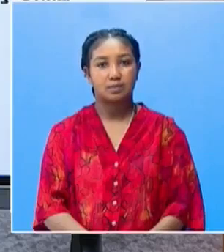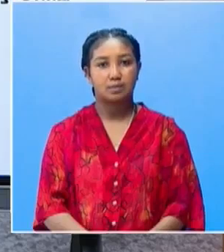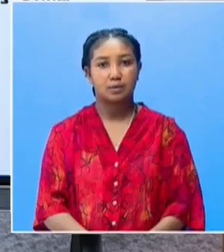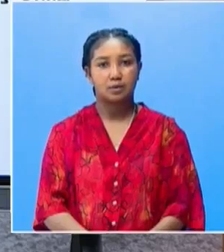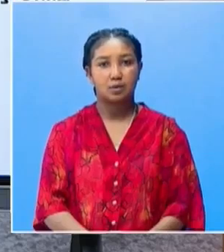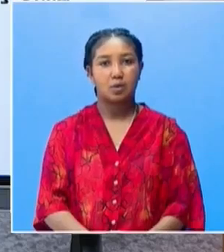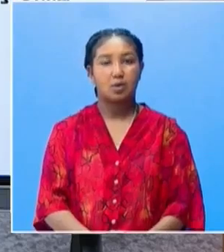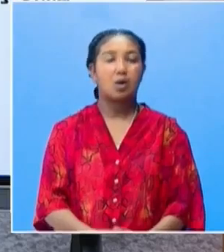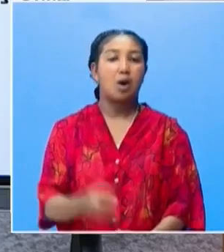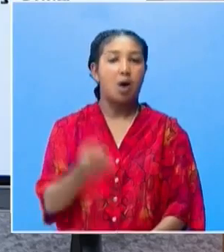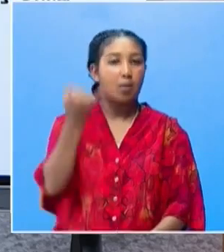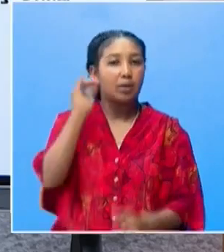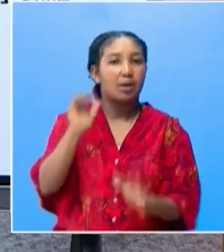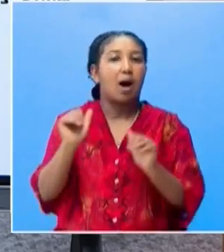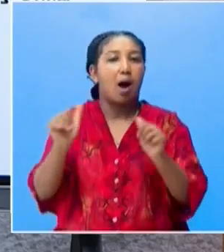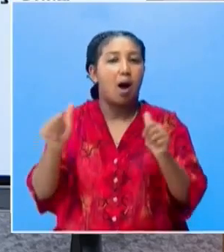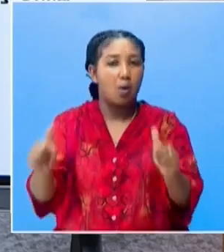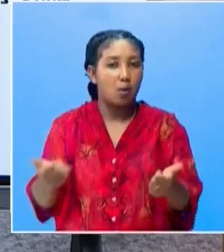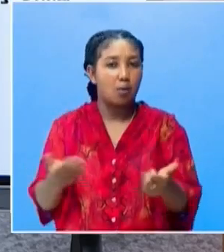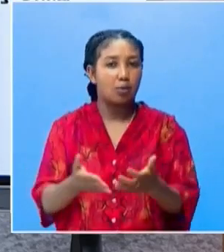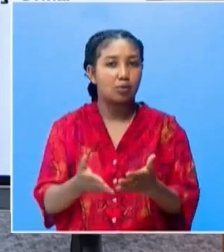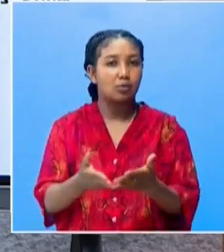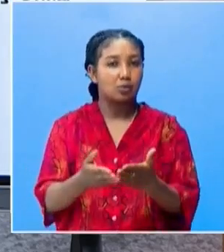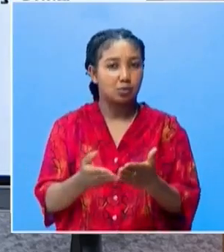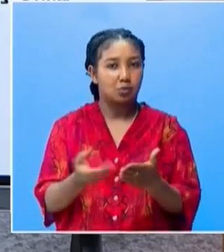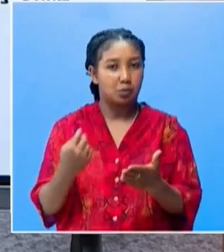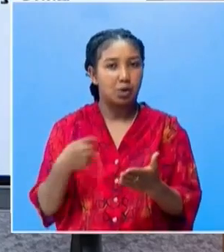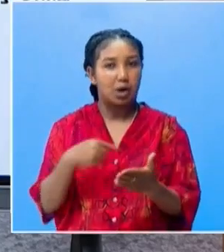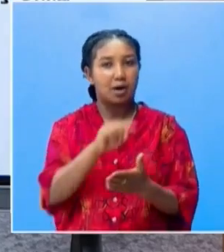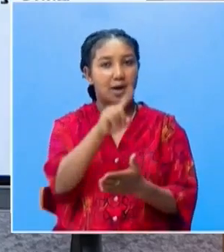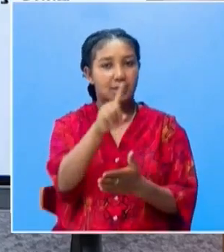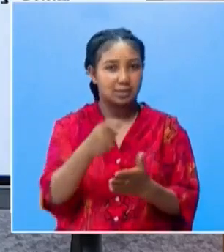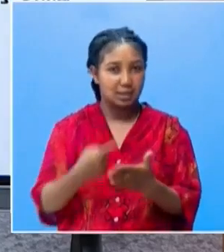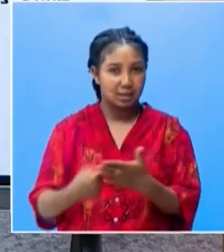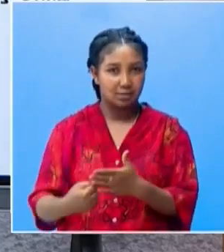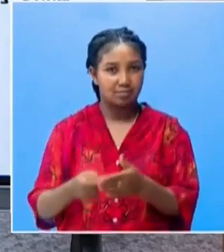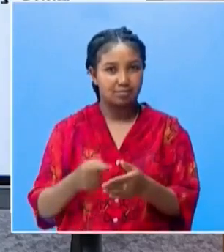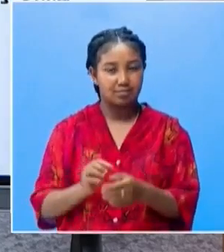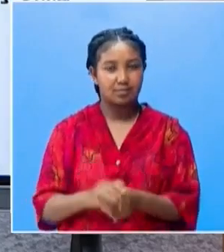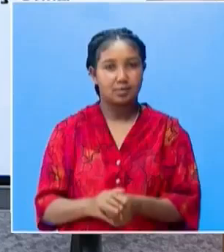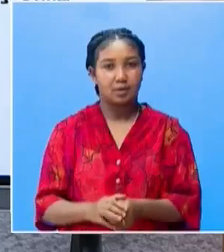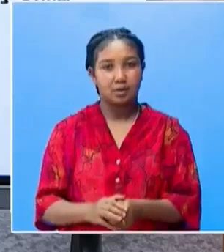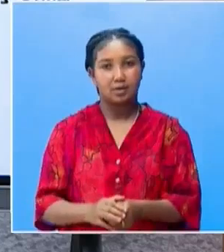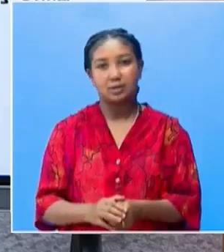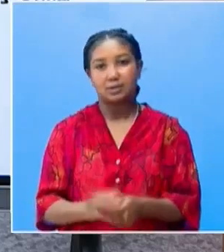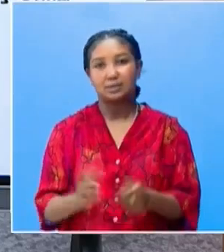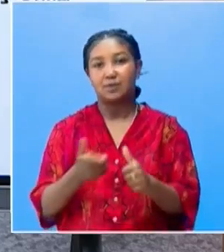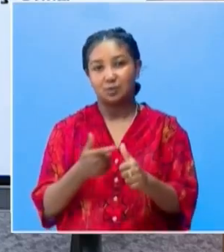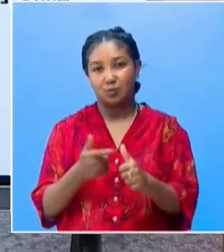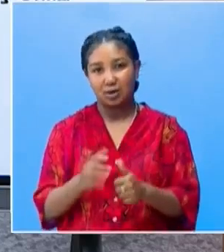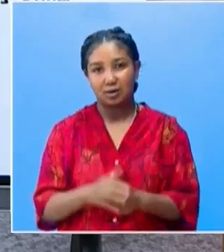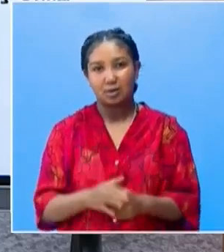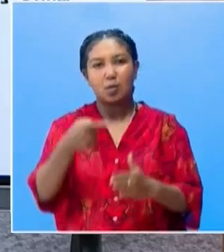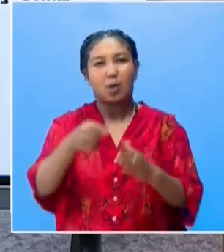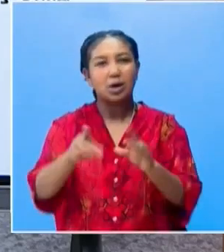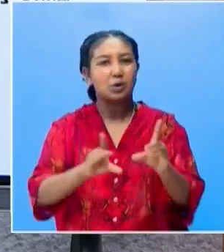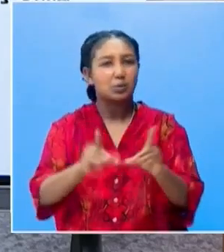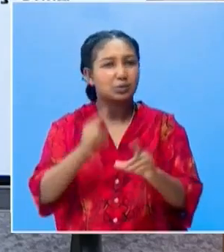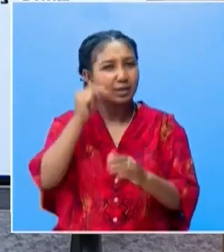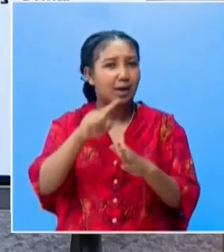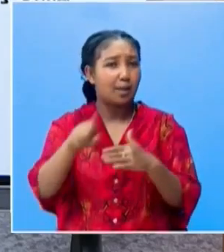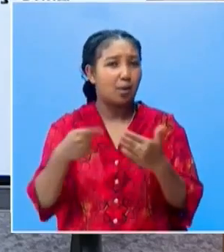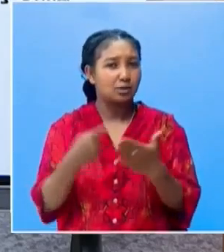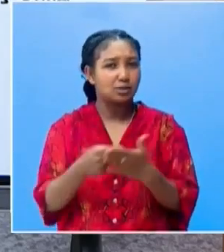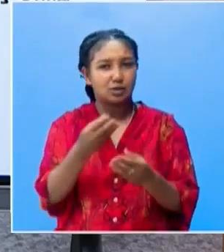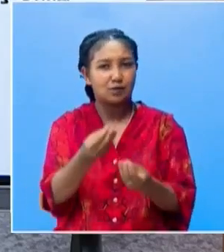opinion based on how we are asked here. Okay? Let's go to the first one. What do you think about